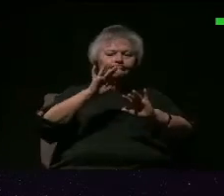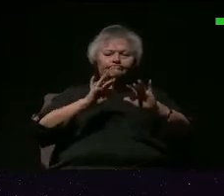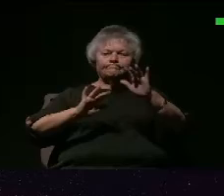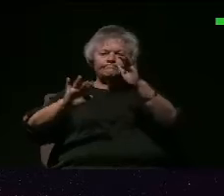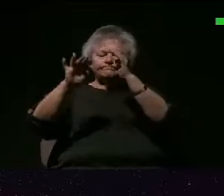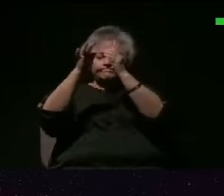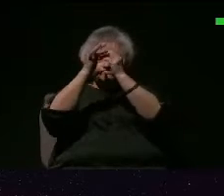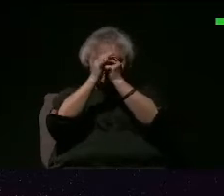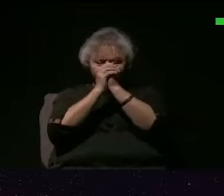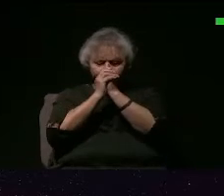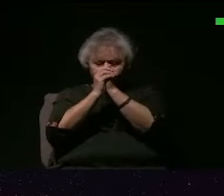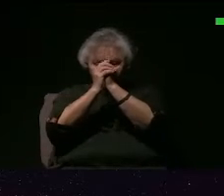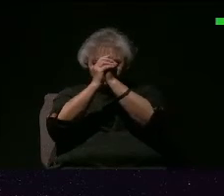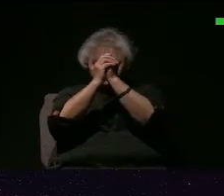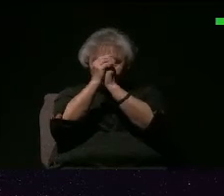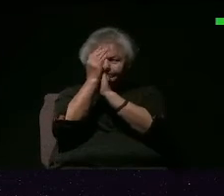I worship You,